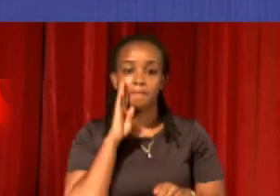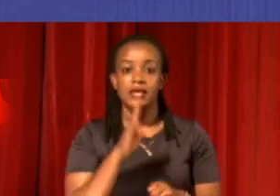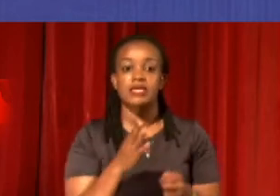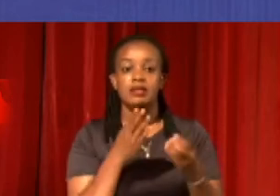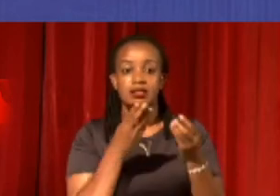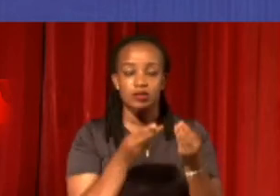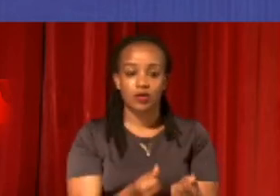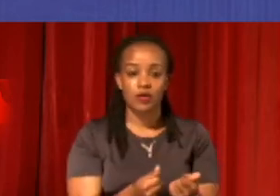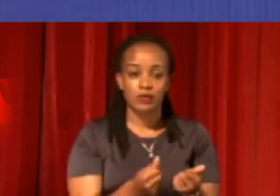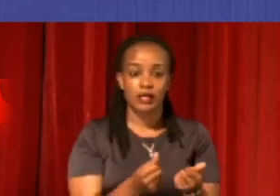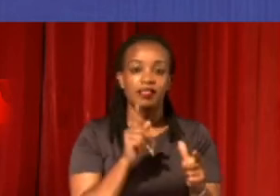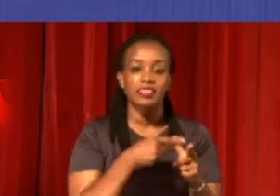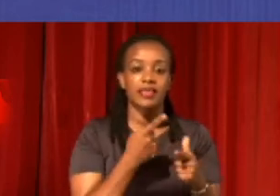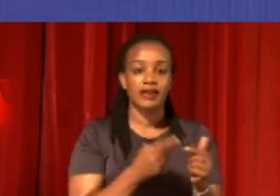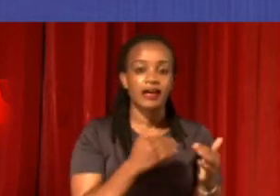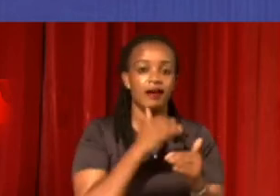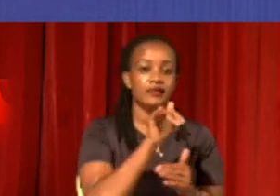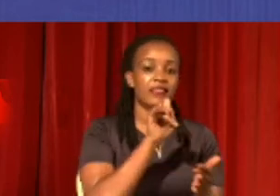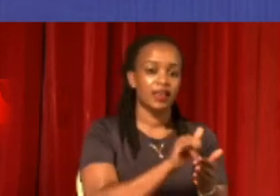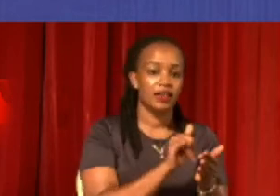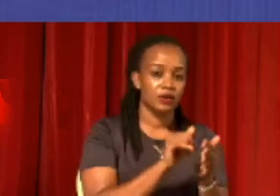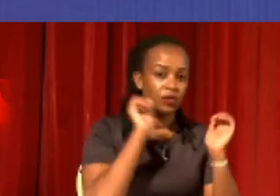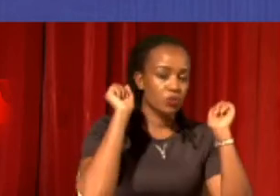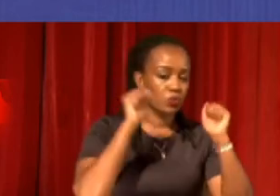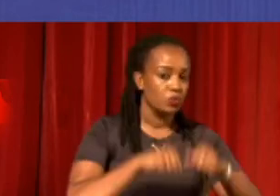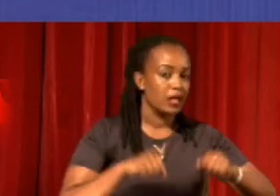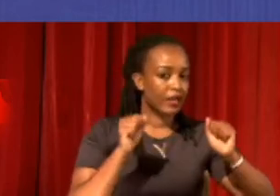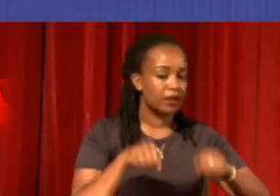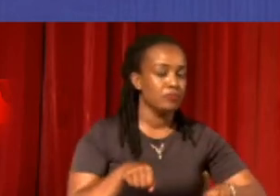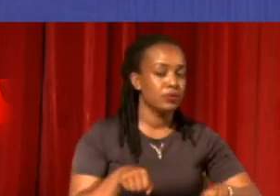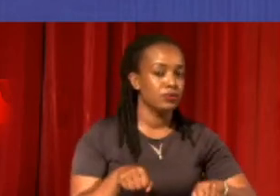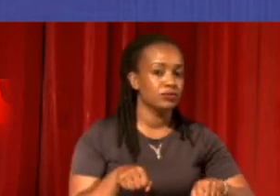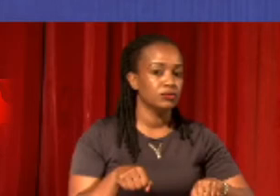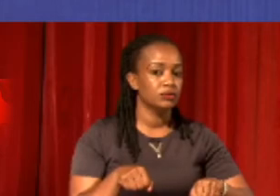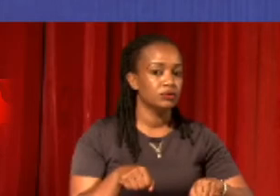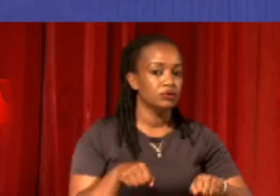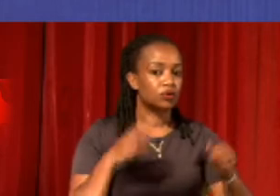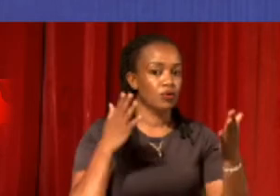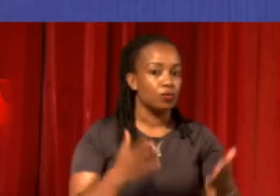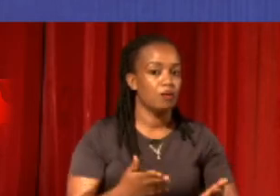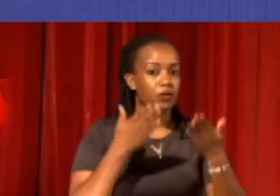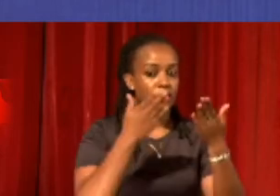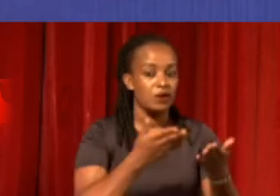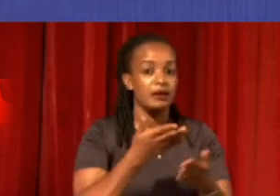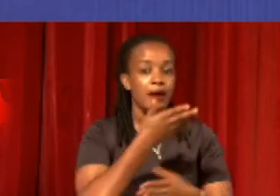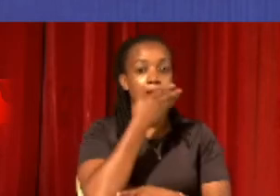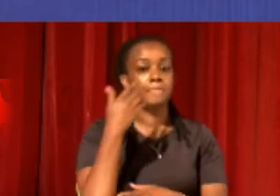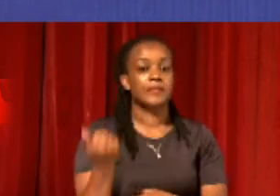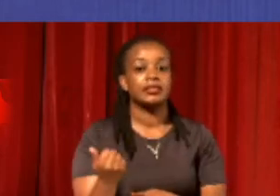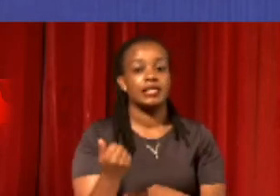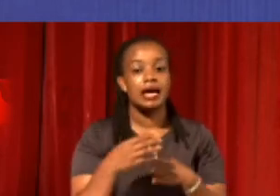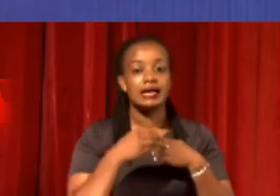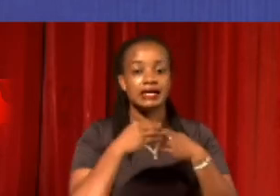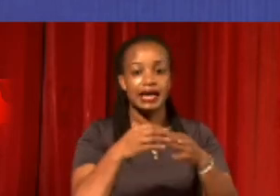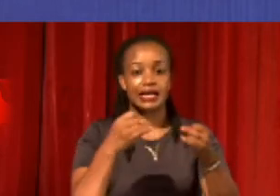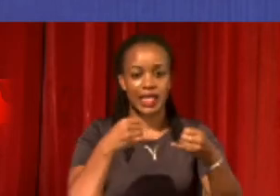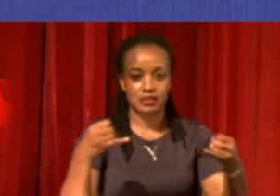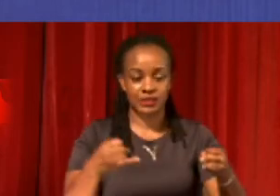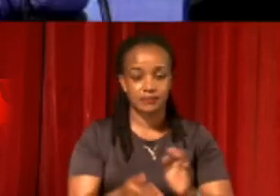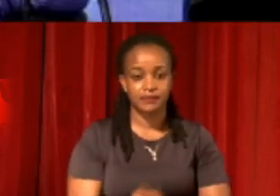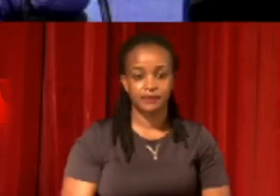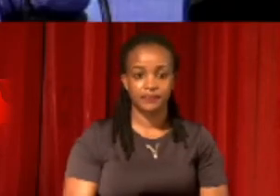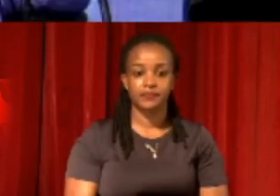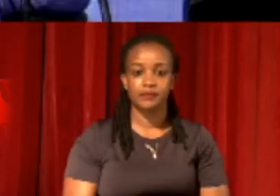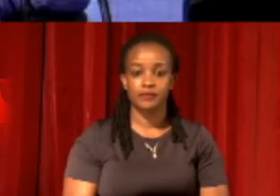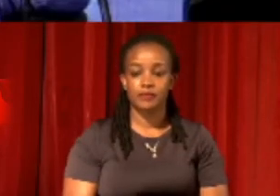regulation? And then from there, we are able now to step in and even provide better guidance. I'm tempted to ask you